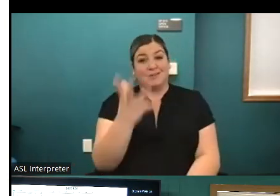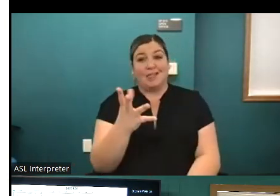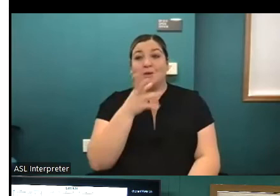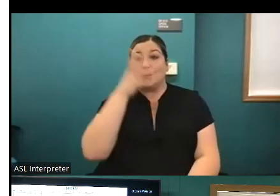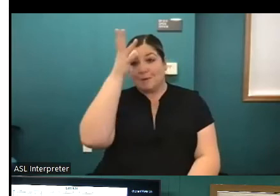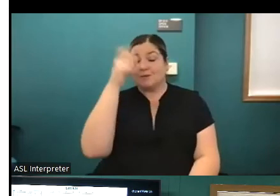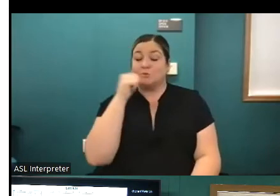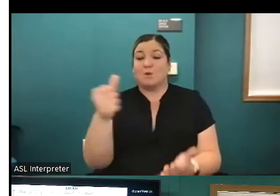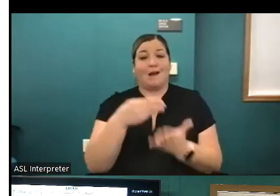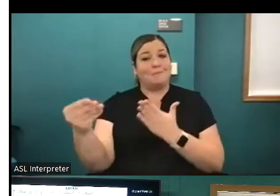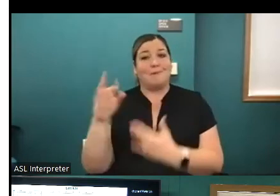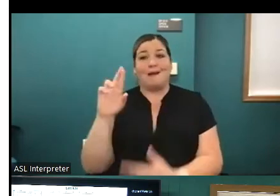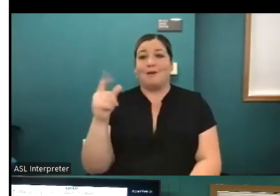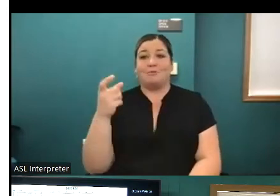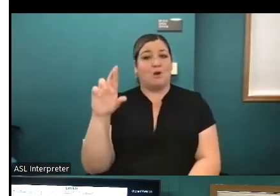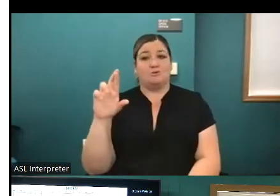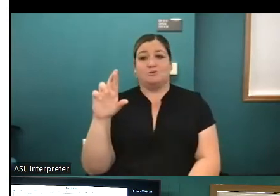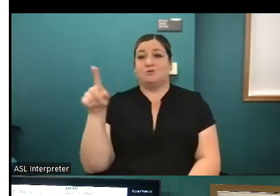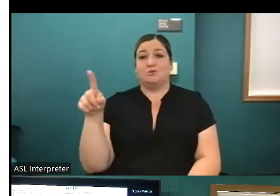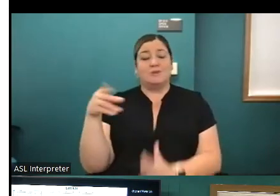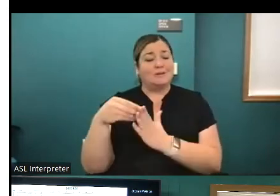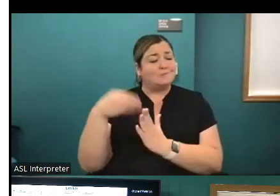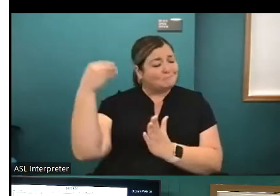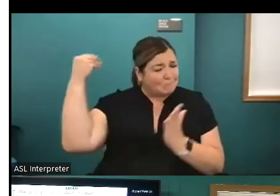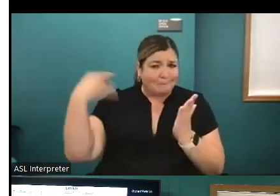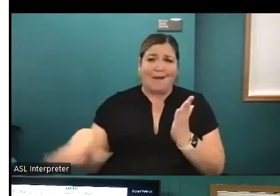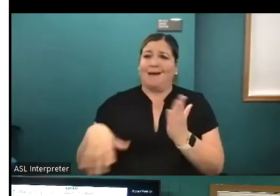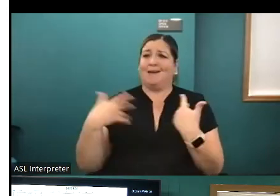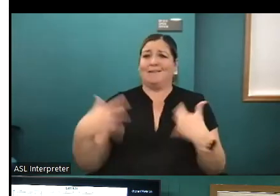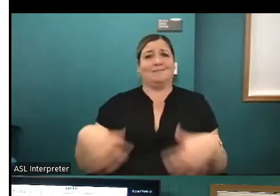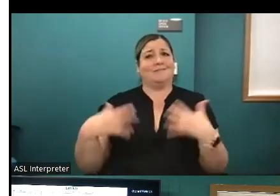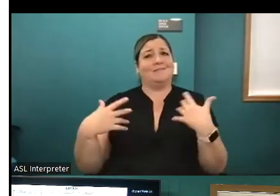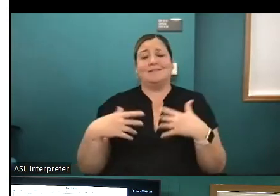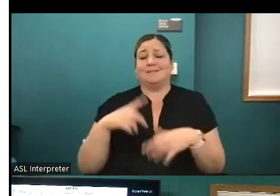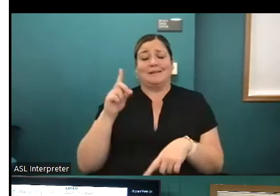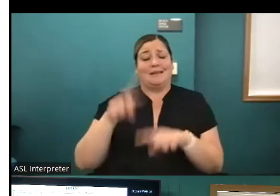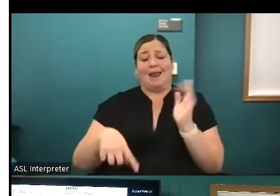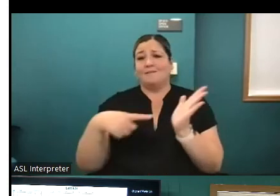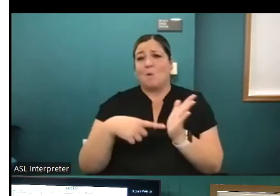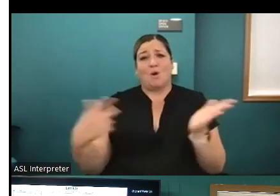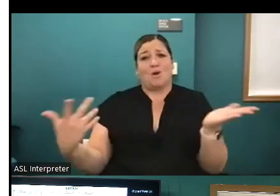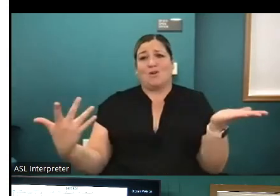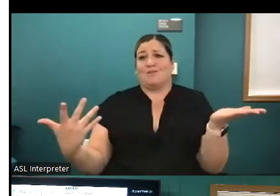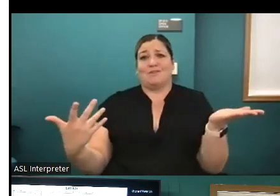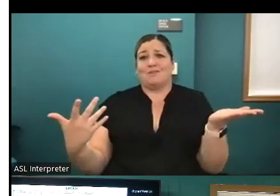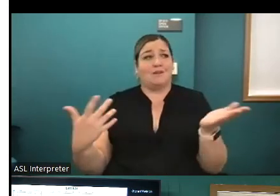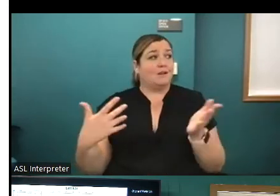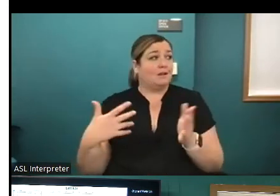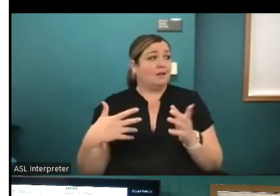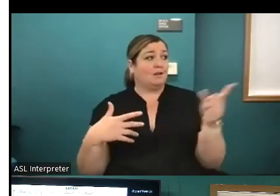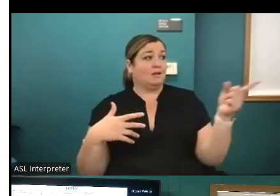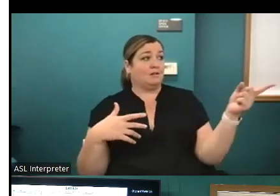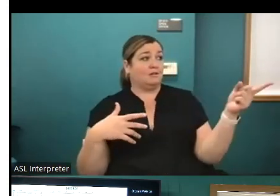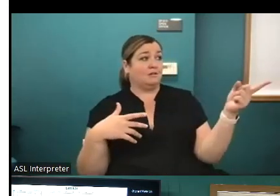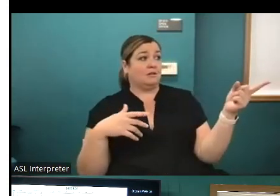do not buy Roger. It is way, way too expensive. Way. Just so that you